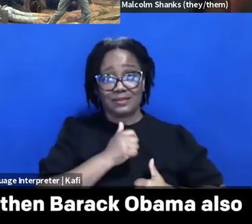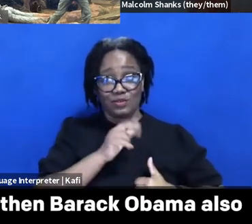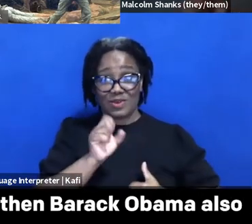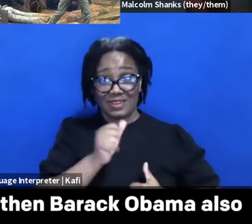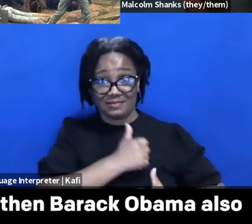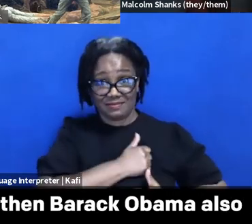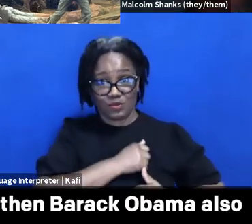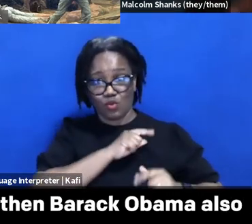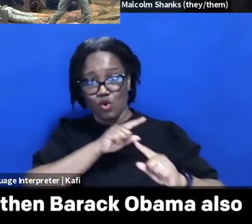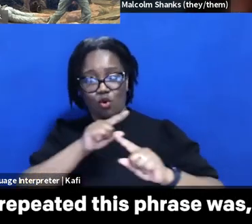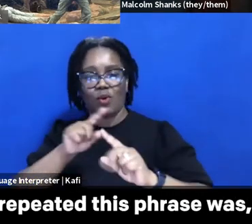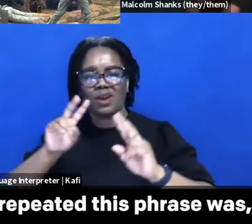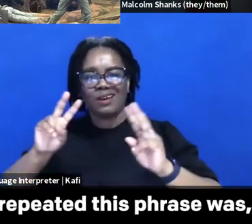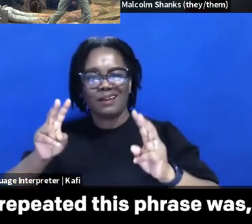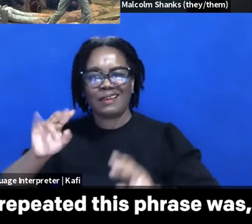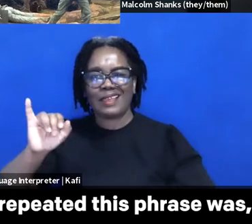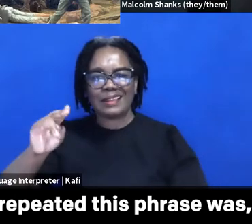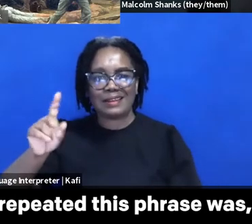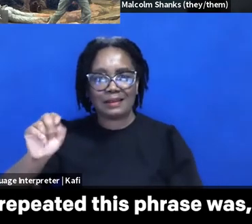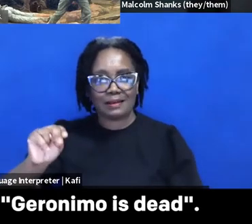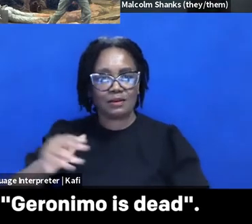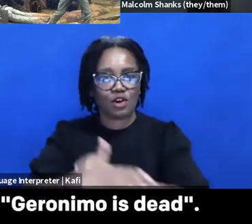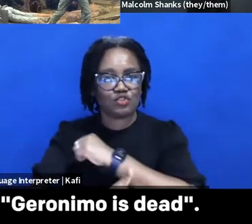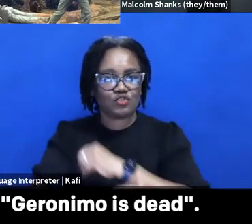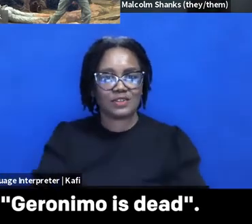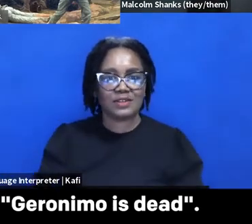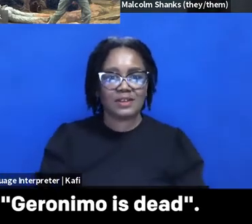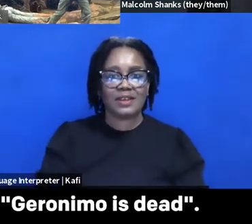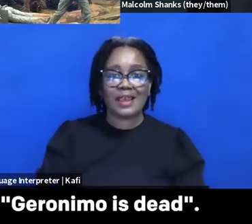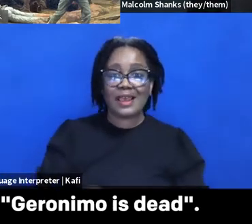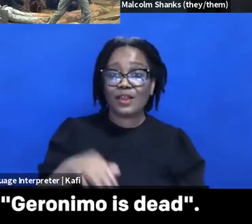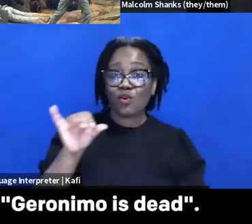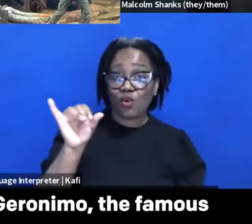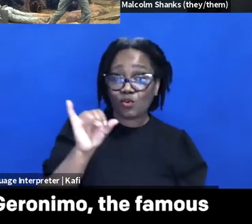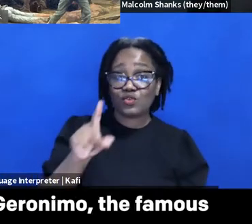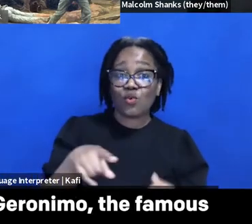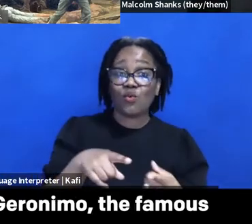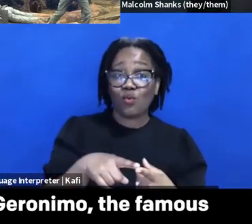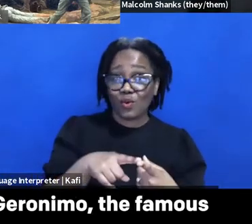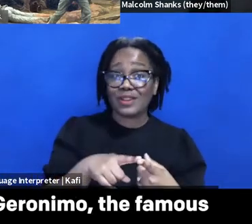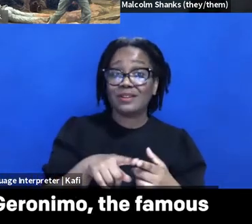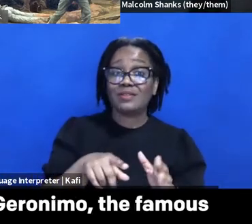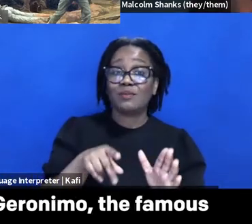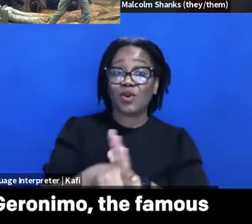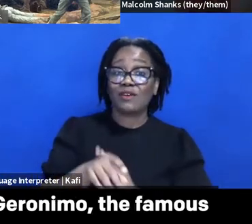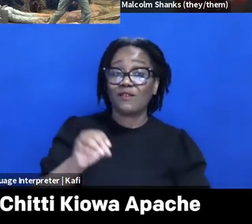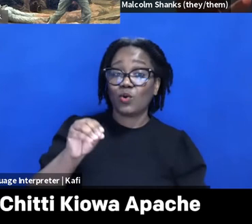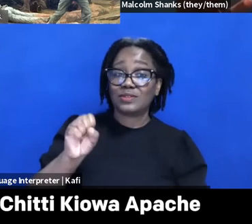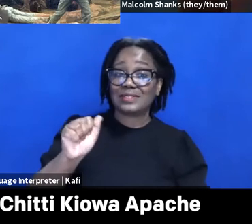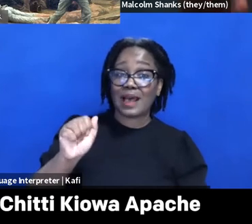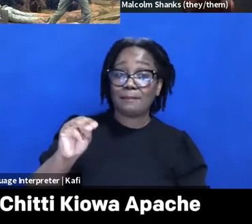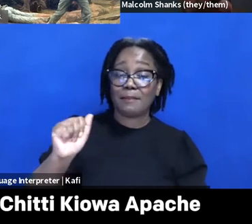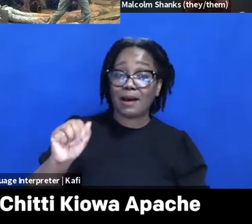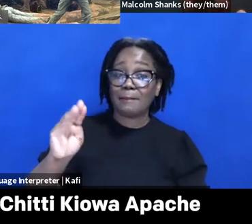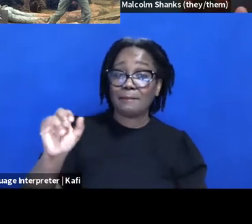then Barack Obama also then repeated this phrase, was Geronimo is dead. Geronimo, the famous